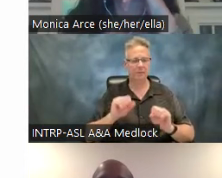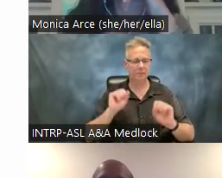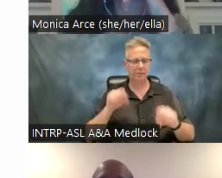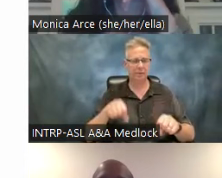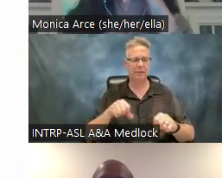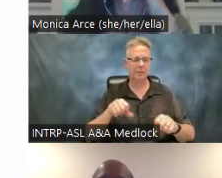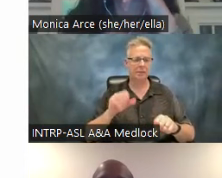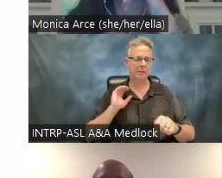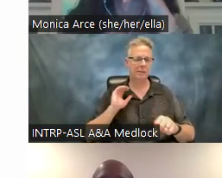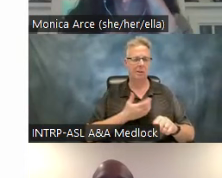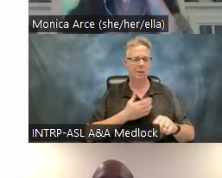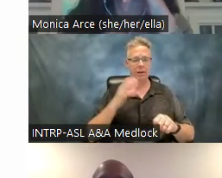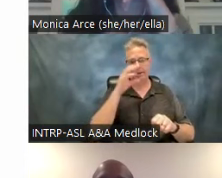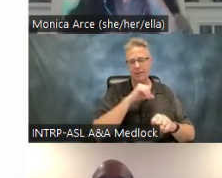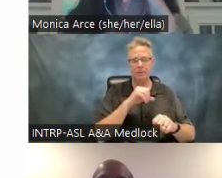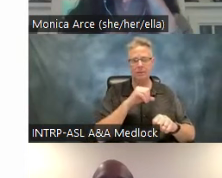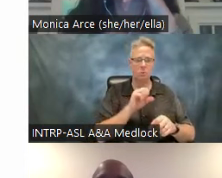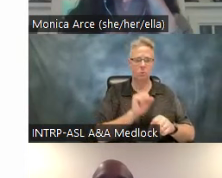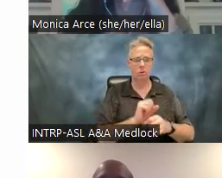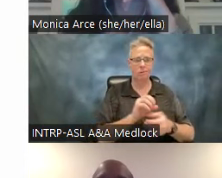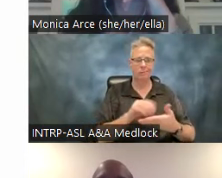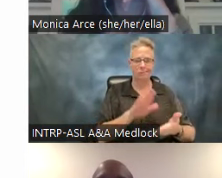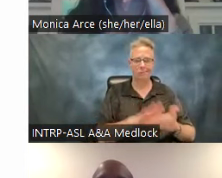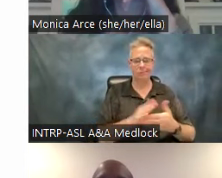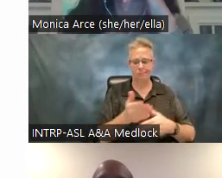work in here.